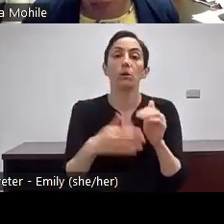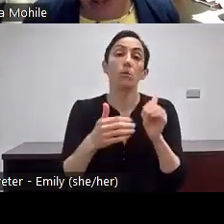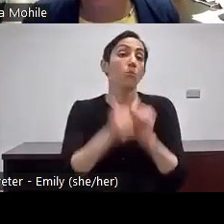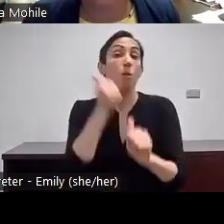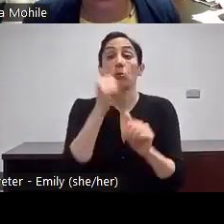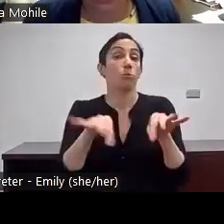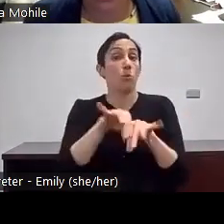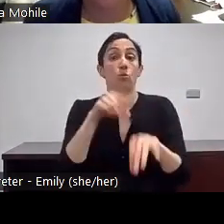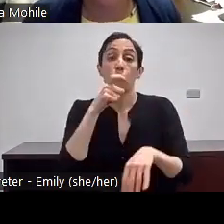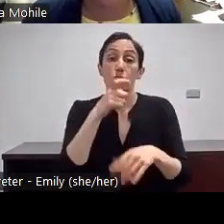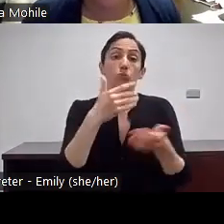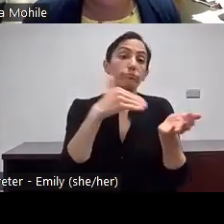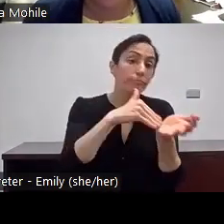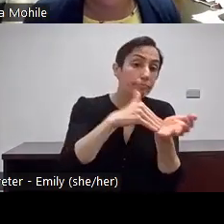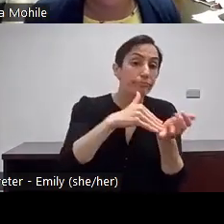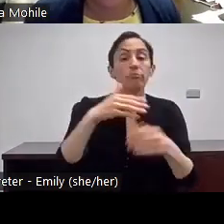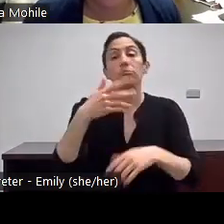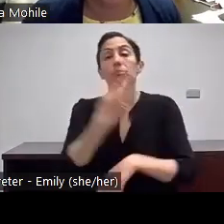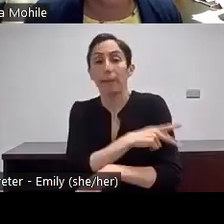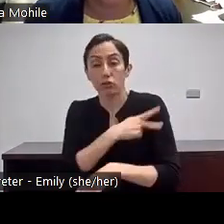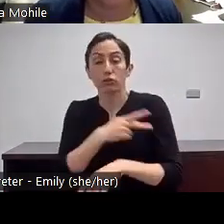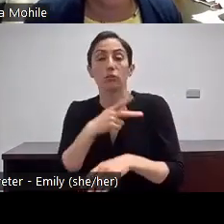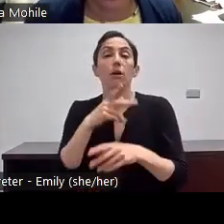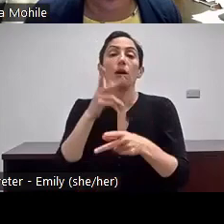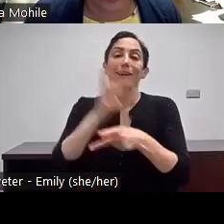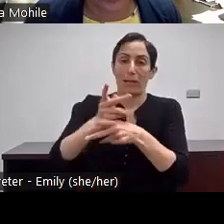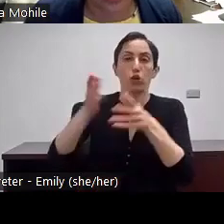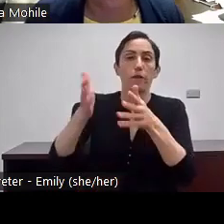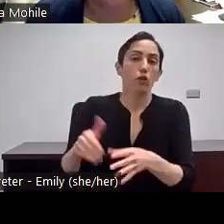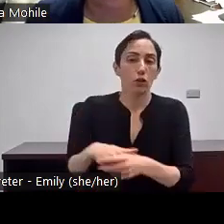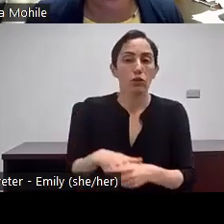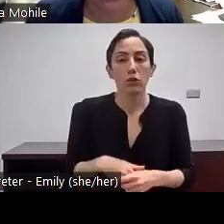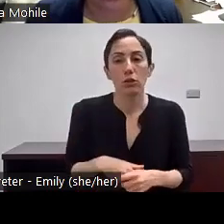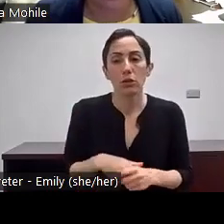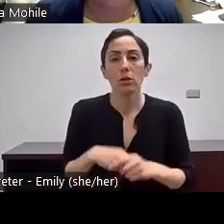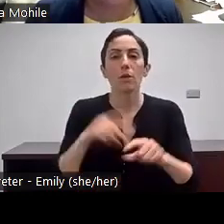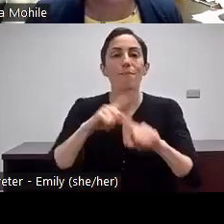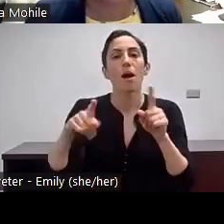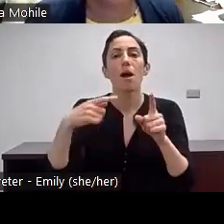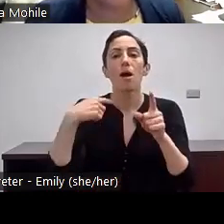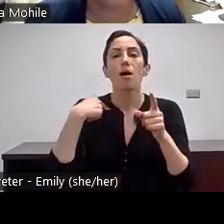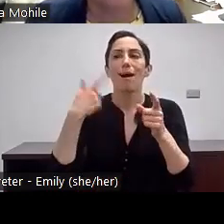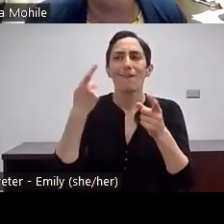needs what clinician and how to bring those services to the patients.